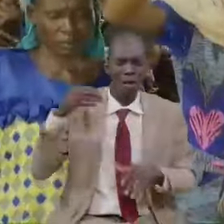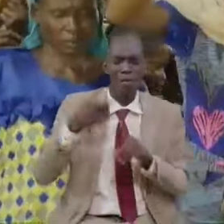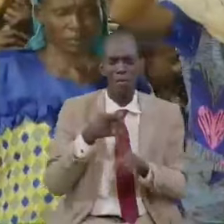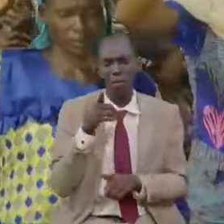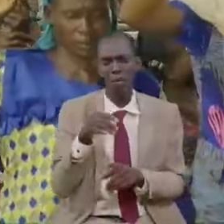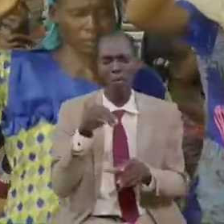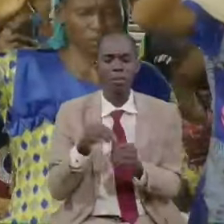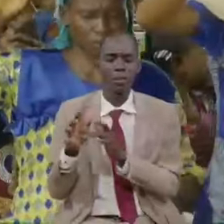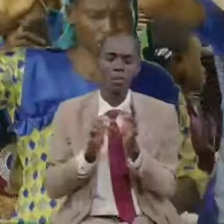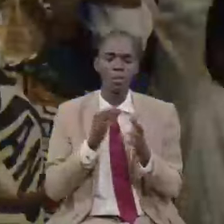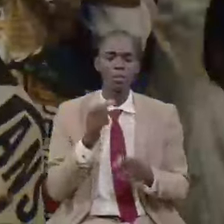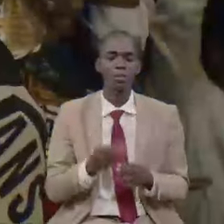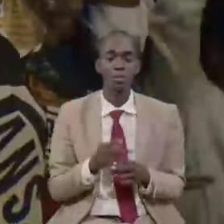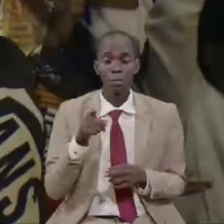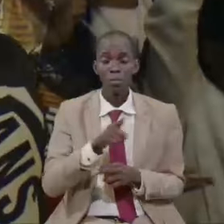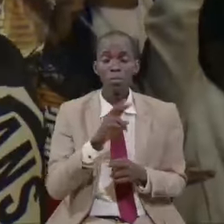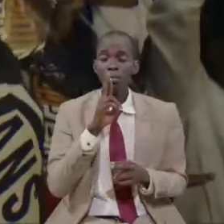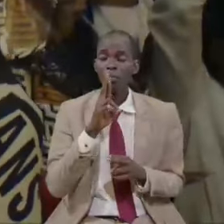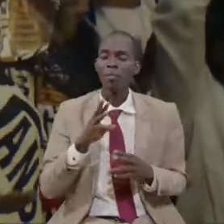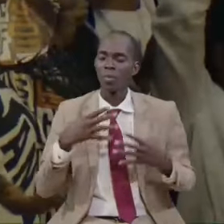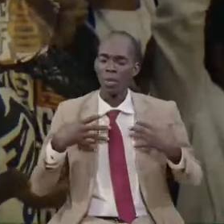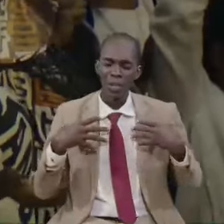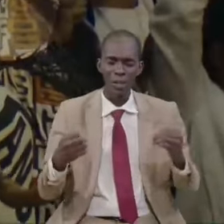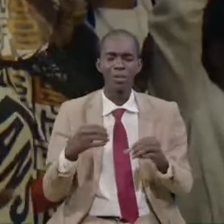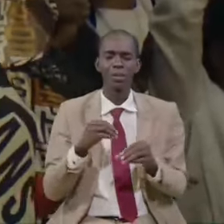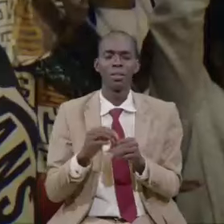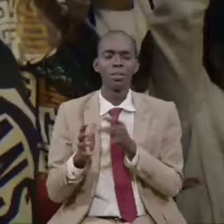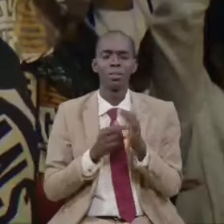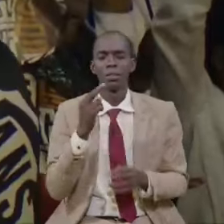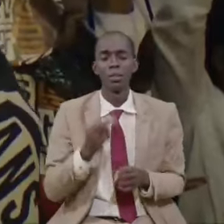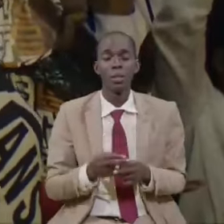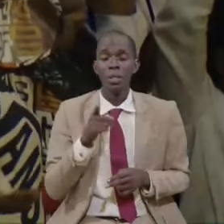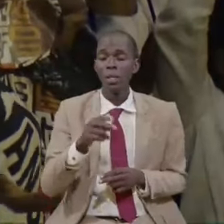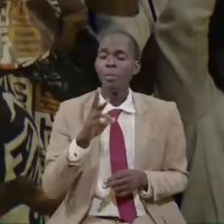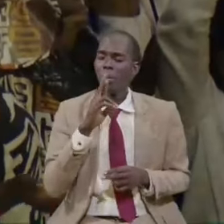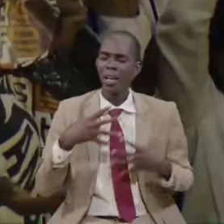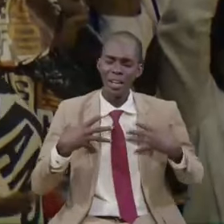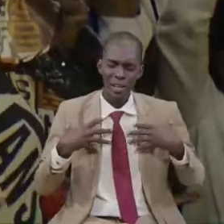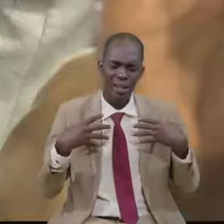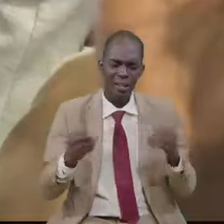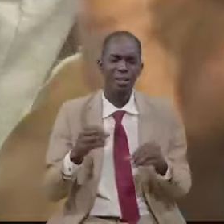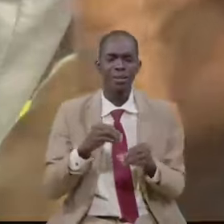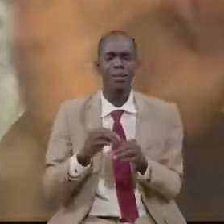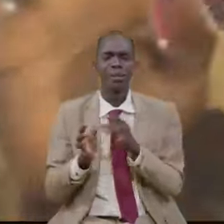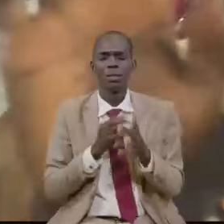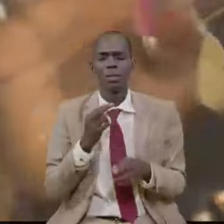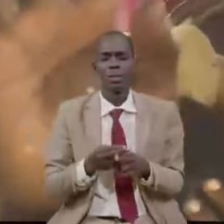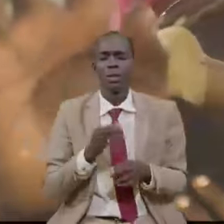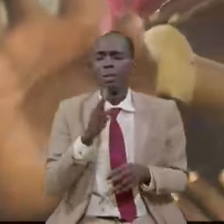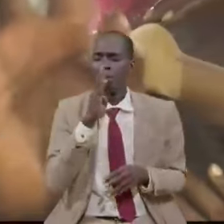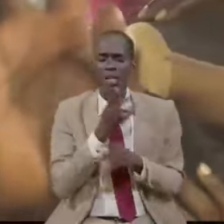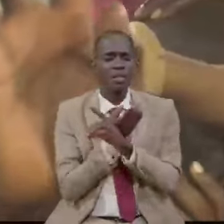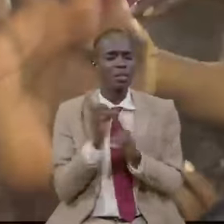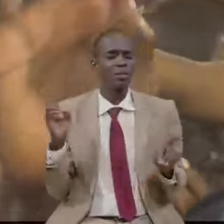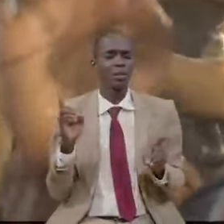Be healed. You are healed. Be delivered. You